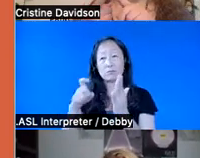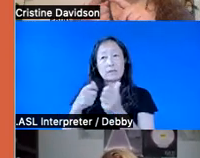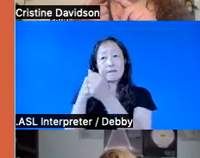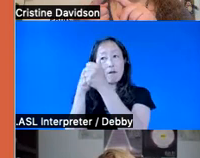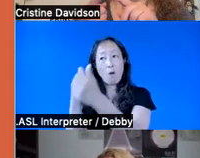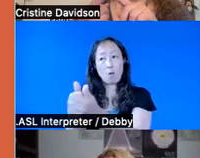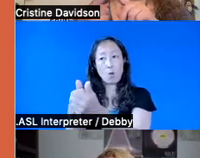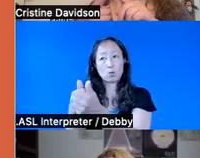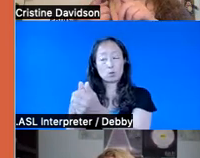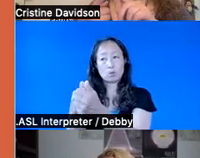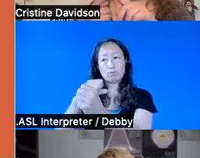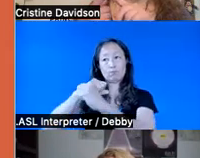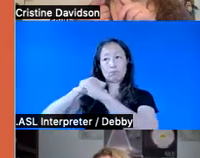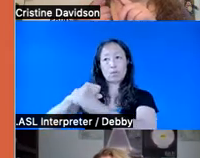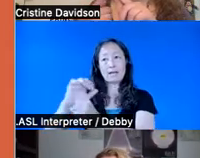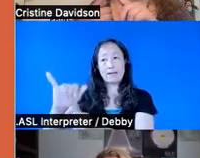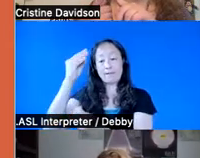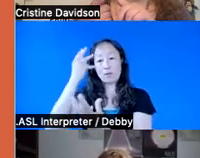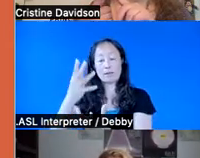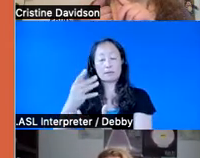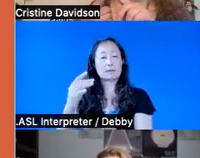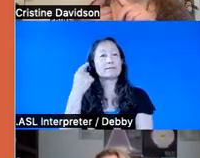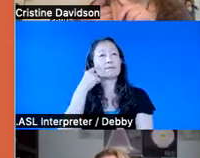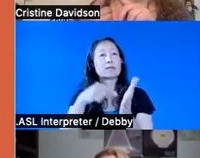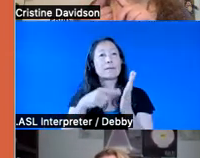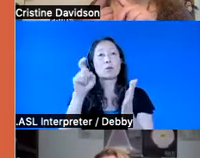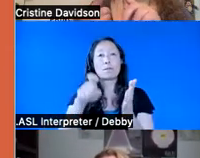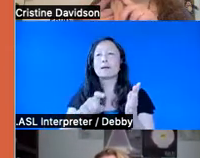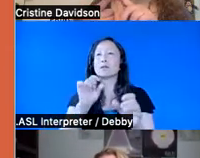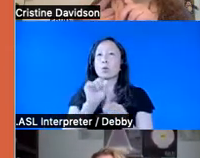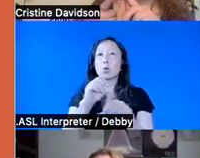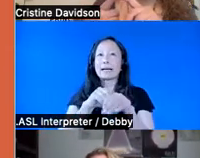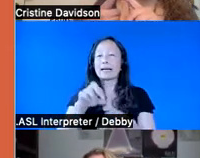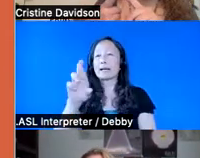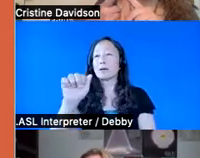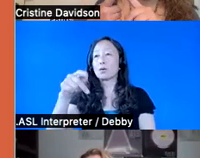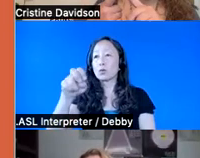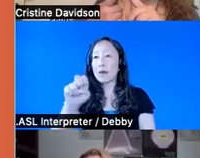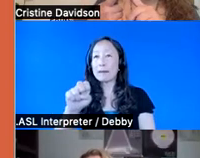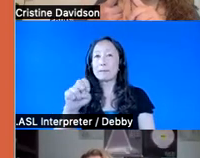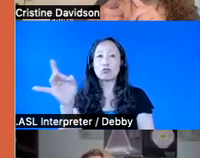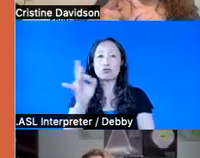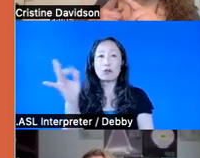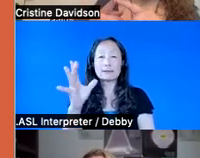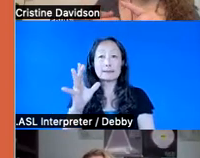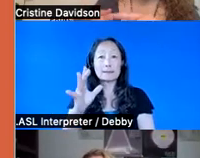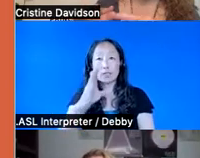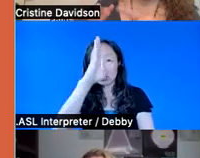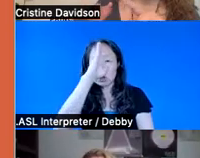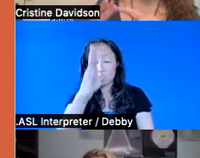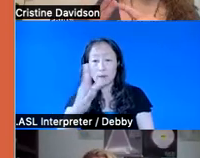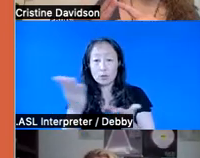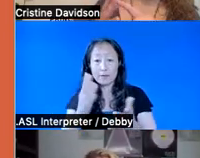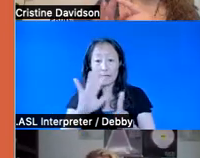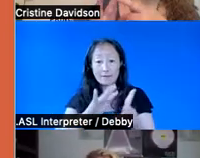you have to be working in a rape crisis, kind of like a direct service environment, right? You